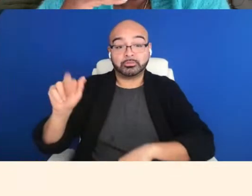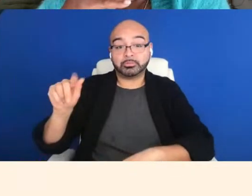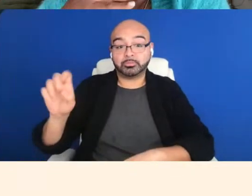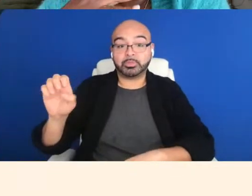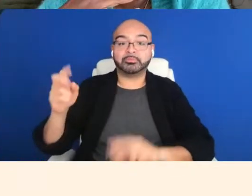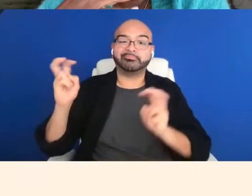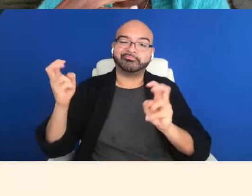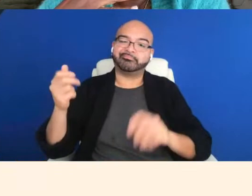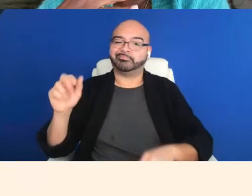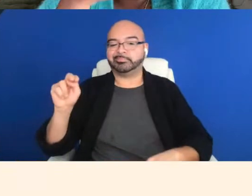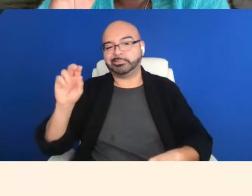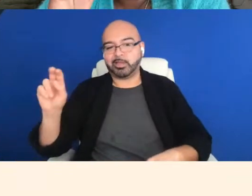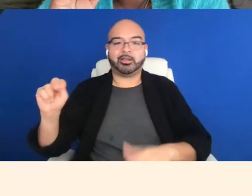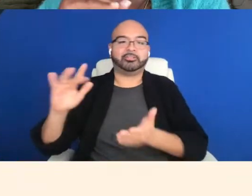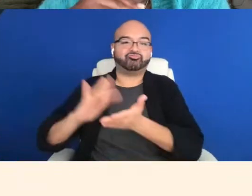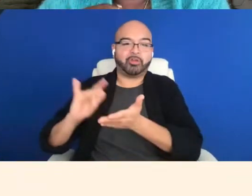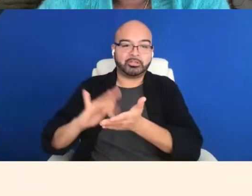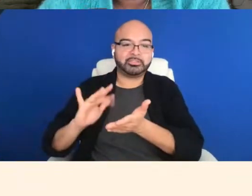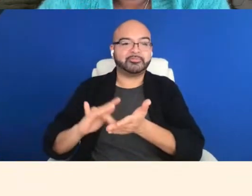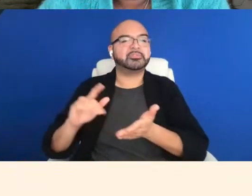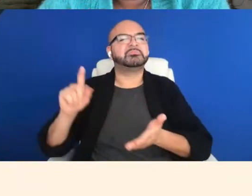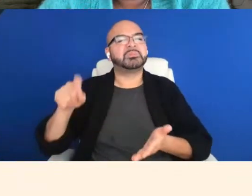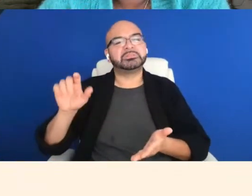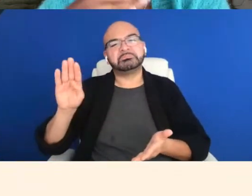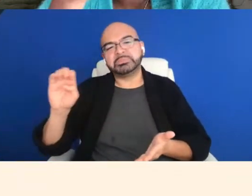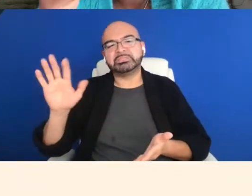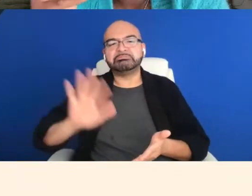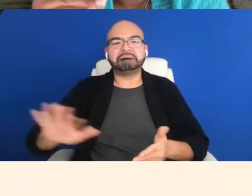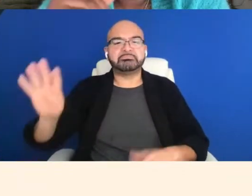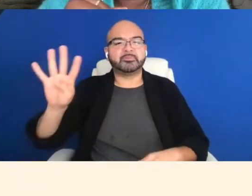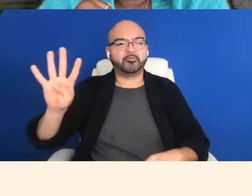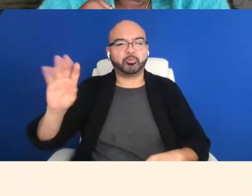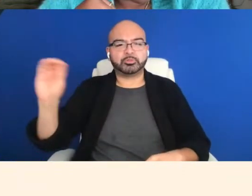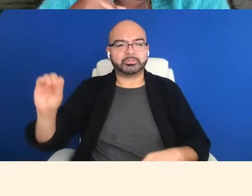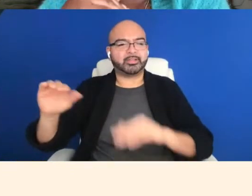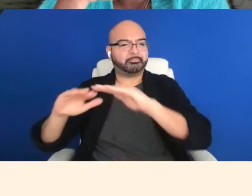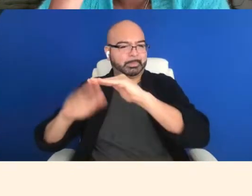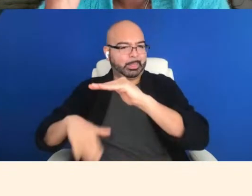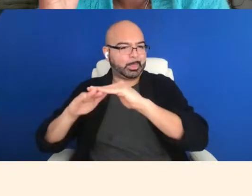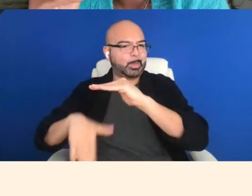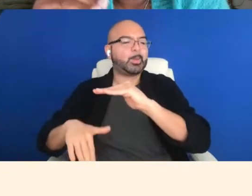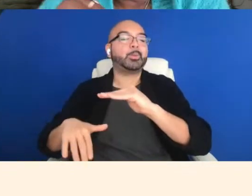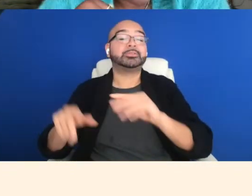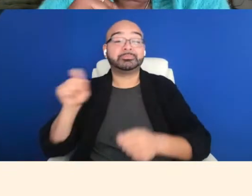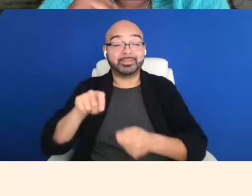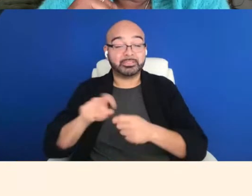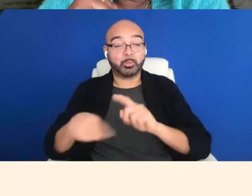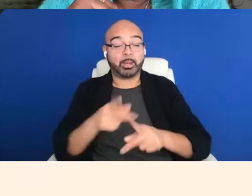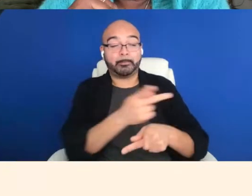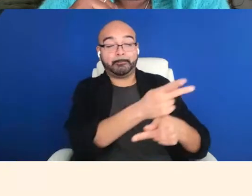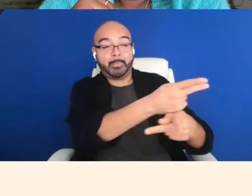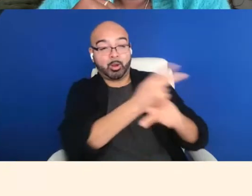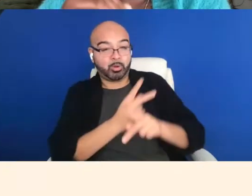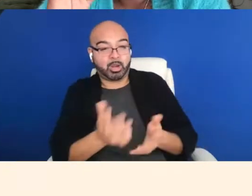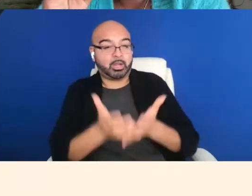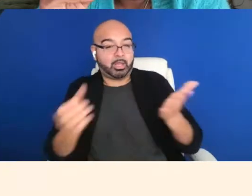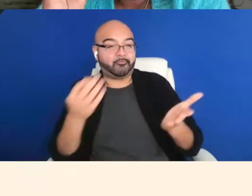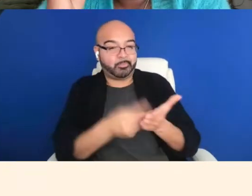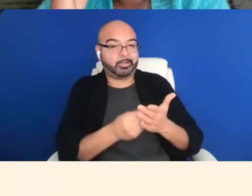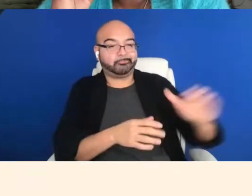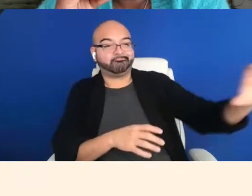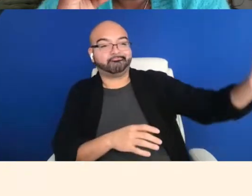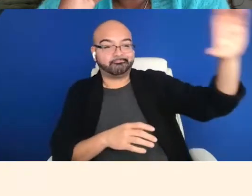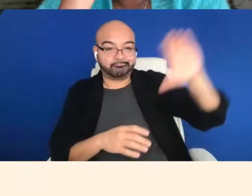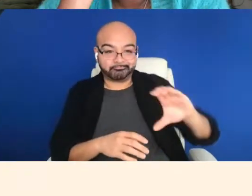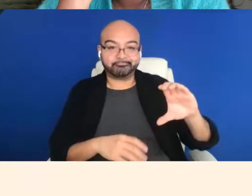non-extractive have to be at 4% and below, particularly when you're borrowing large pots of money. And 4